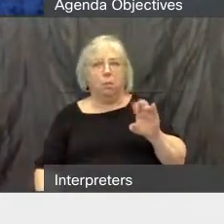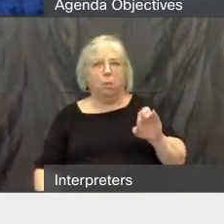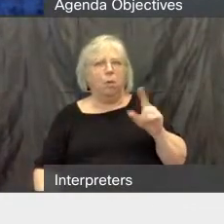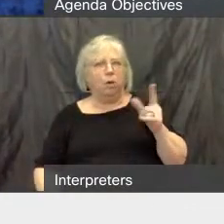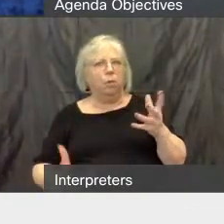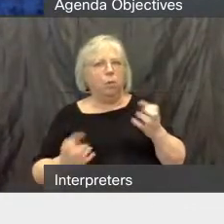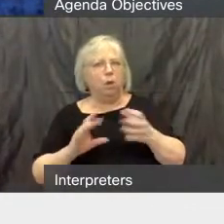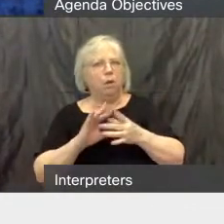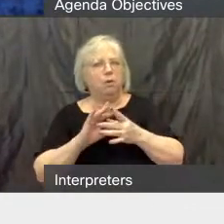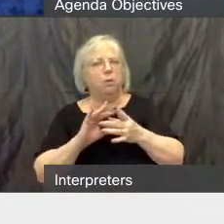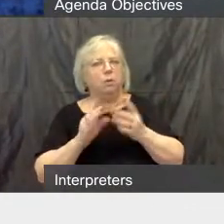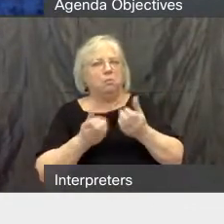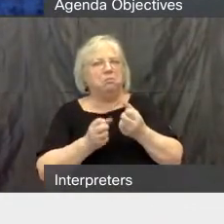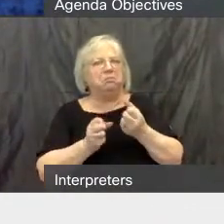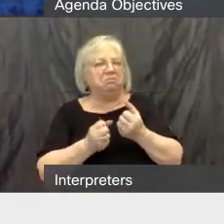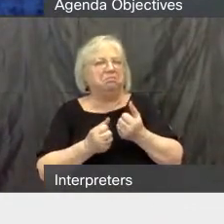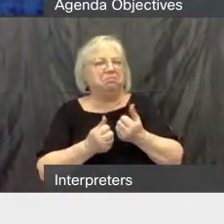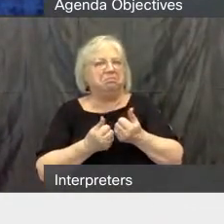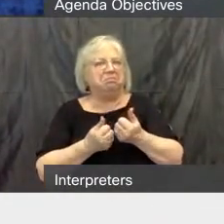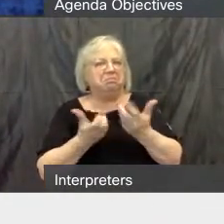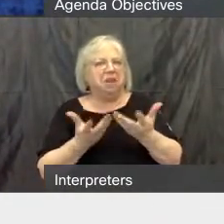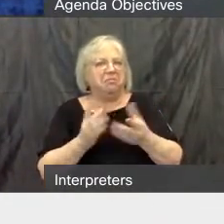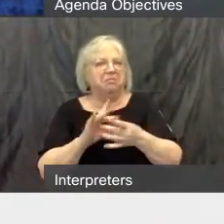couple comments.